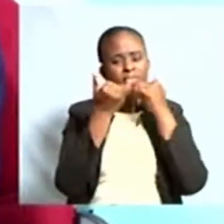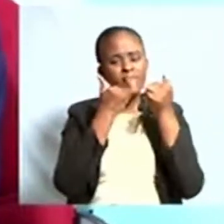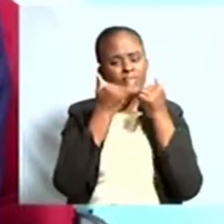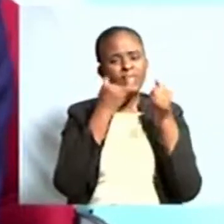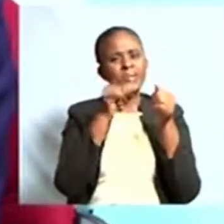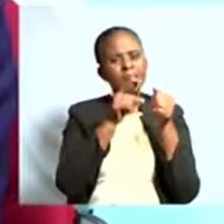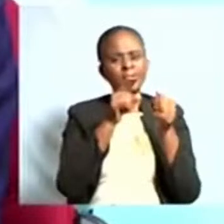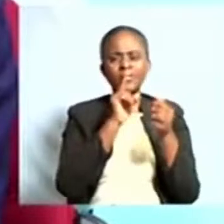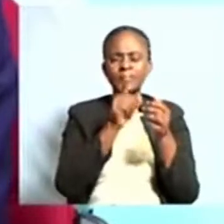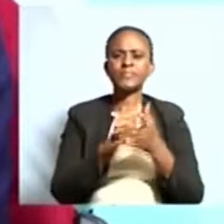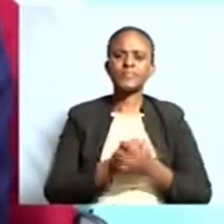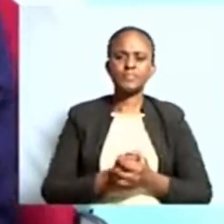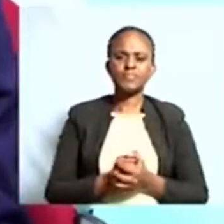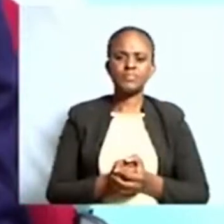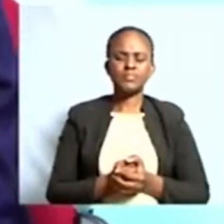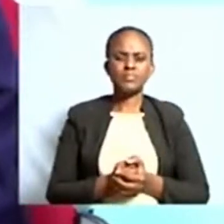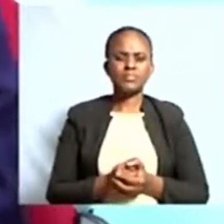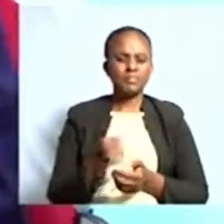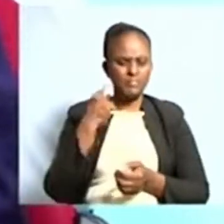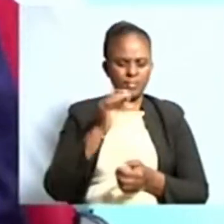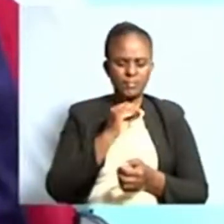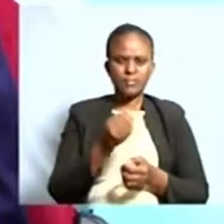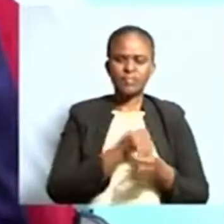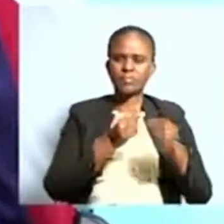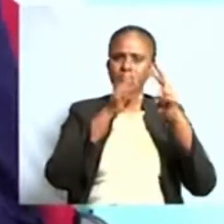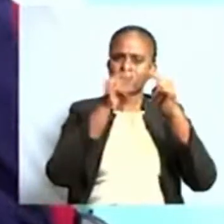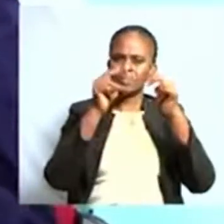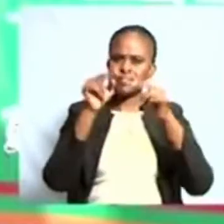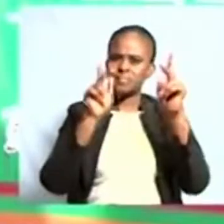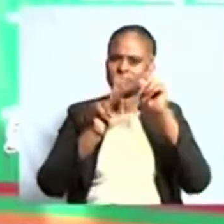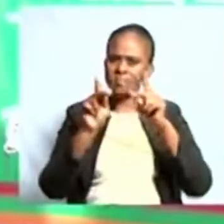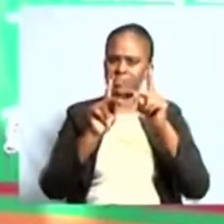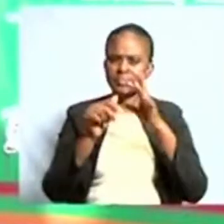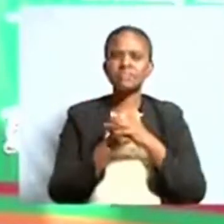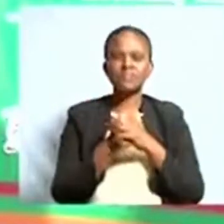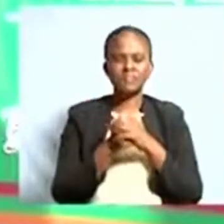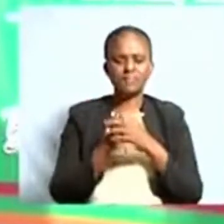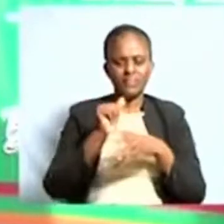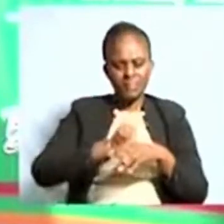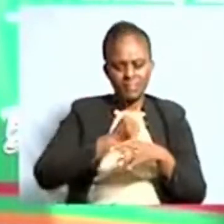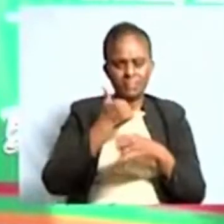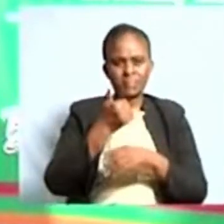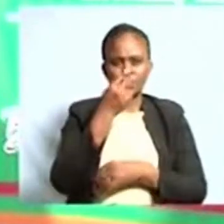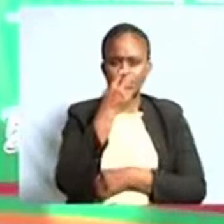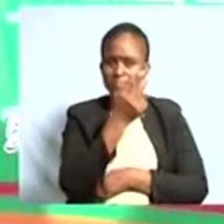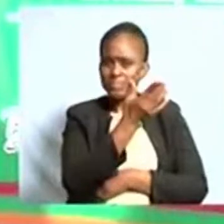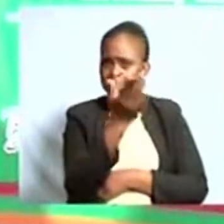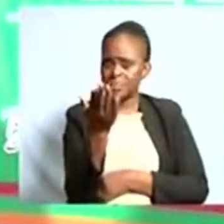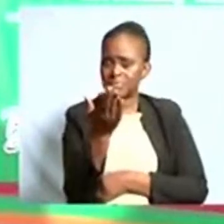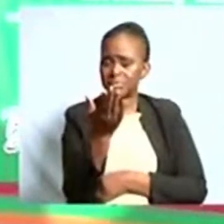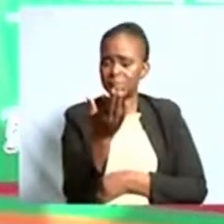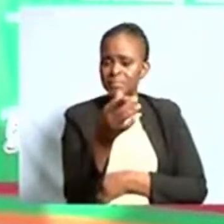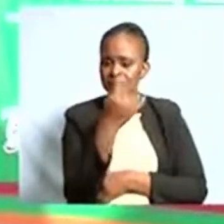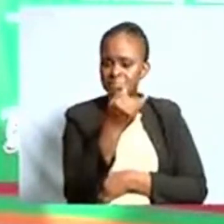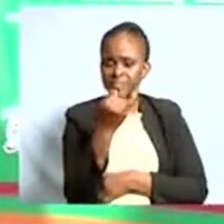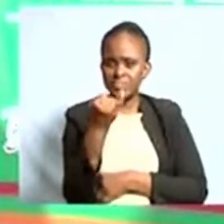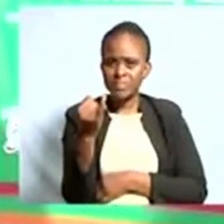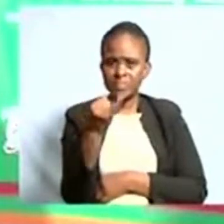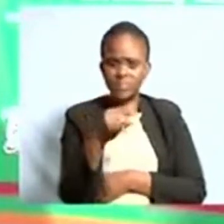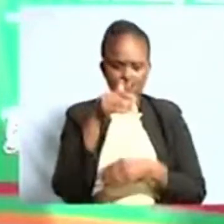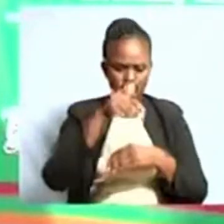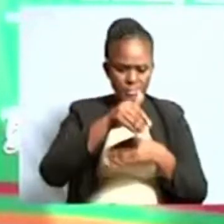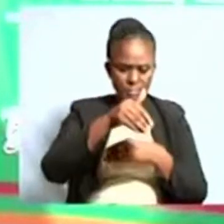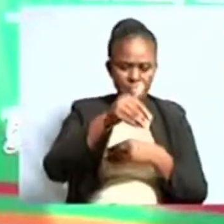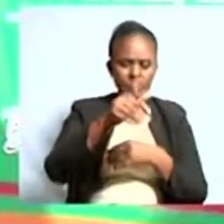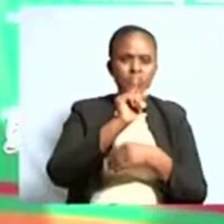is it? So we are especially looking at for our rural population. We are looking at the issue of a registered